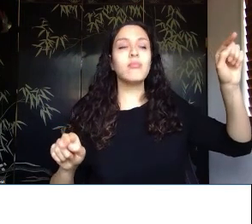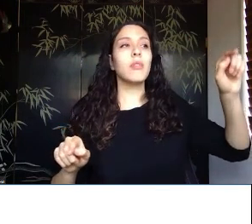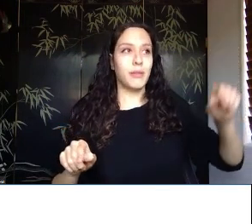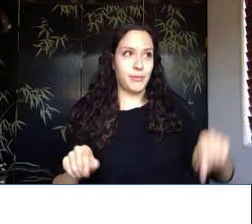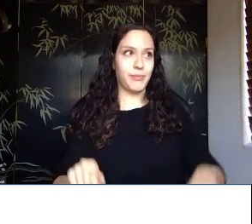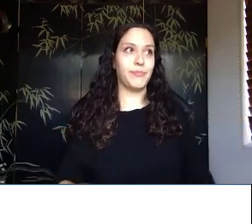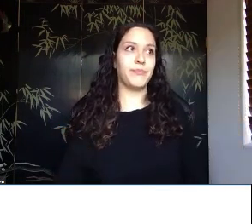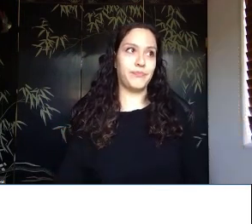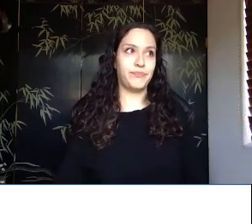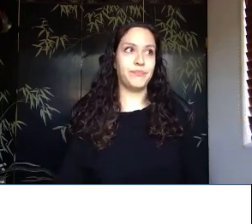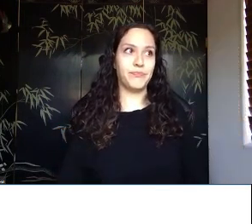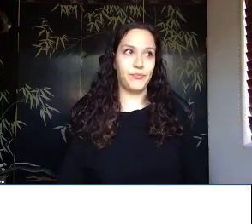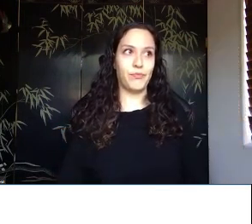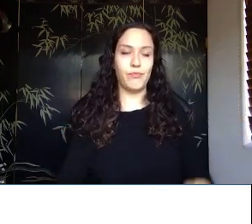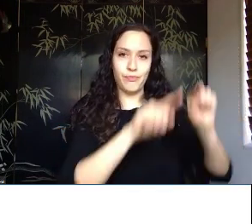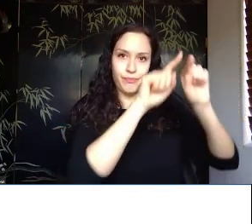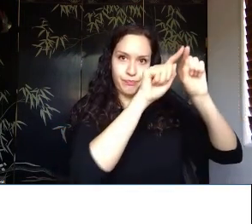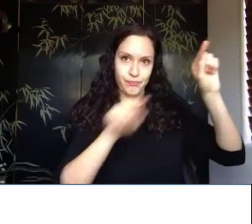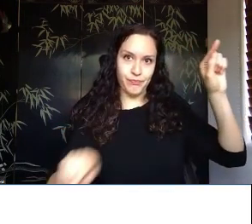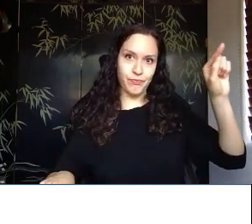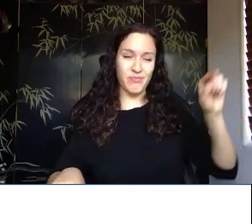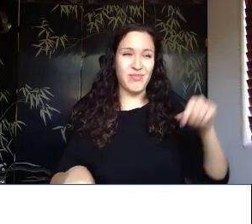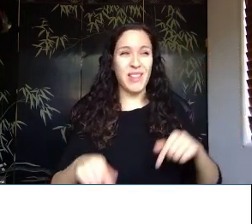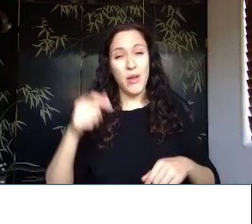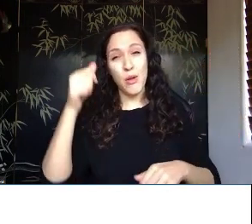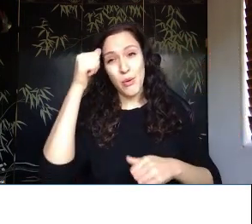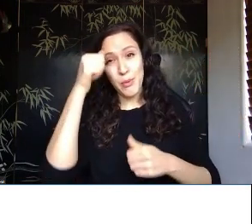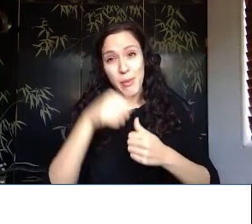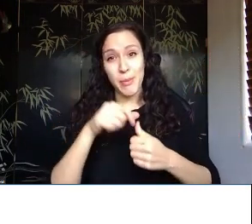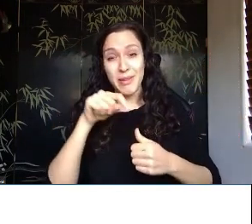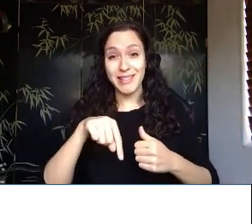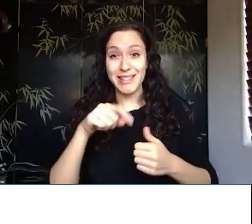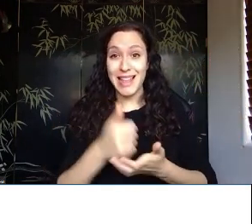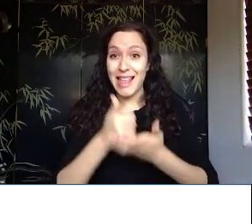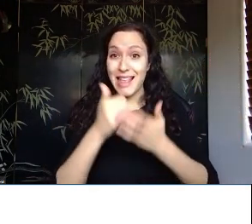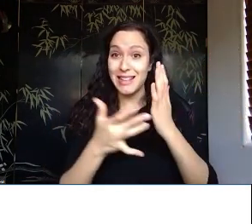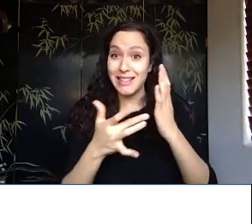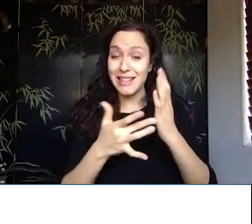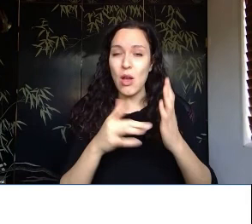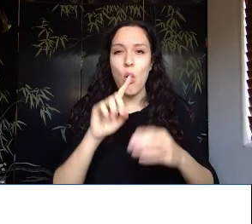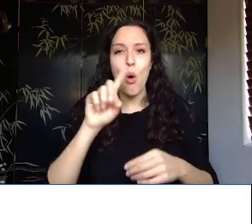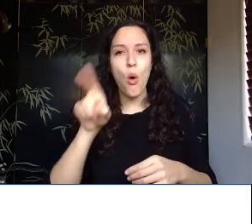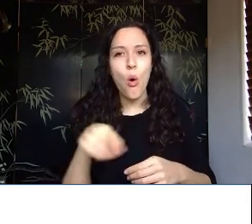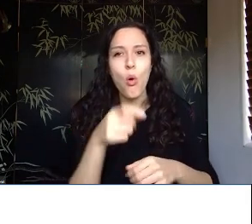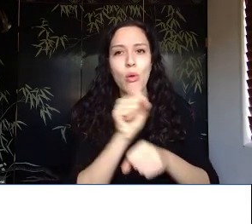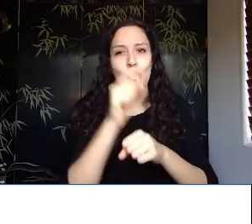for linear functions, meaning lines. Okay, that